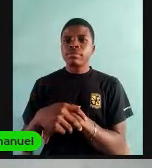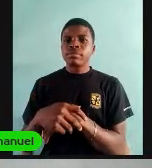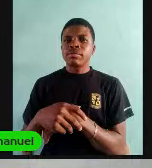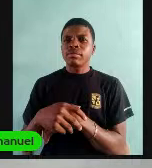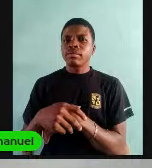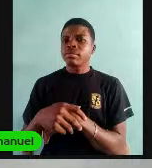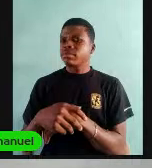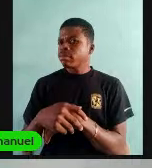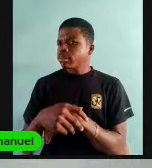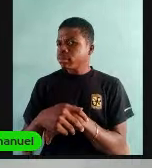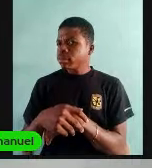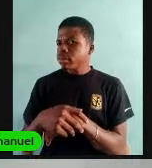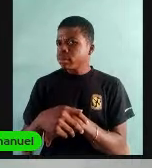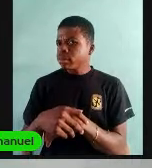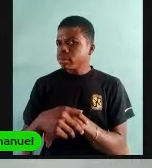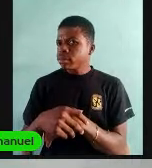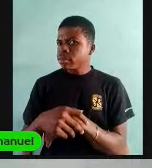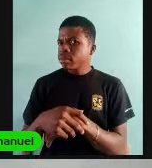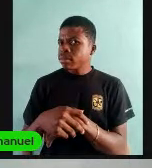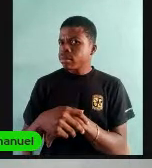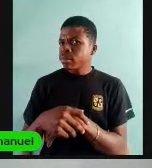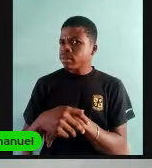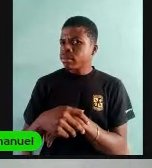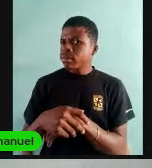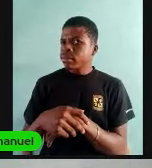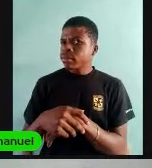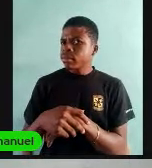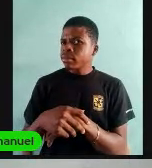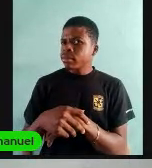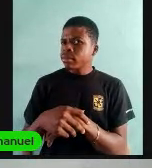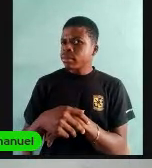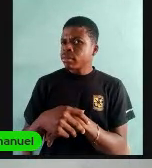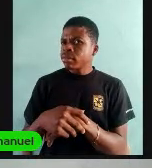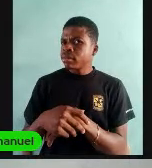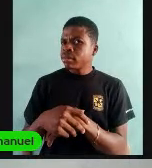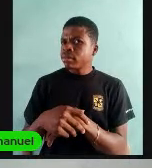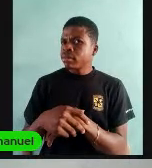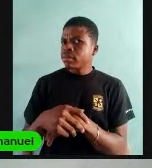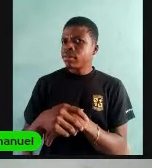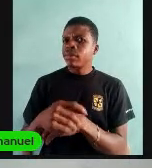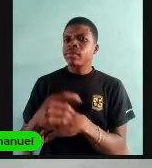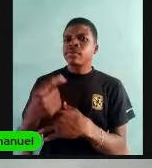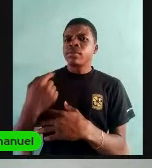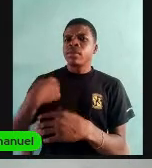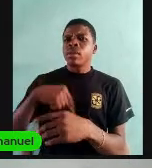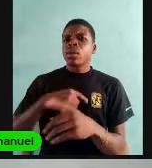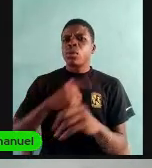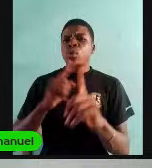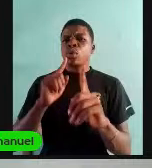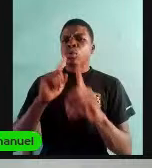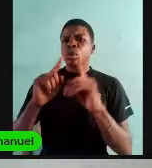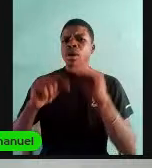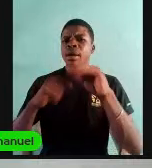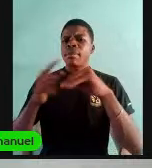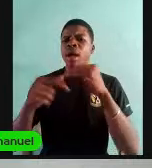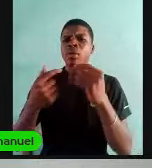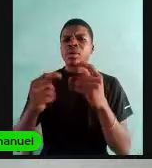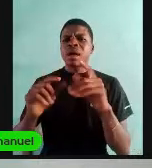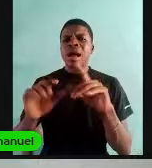projects as we proceed. I'll talk about how to choose a programming language. So most times I actually